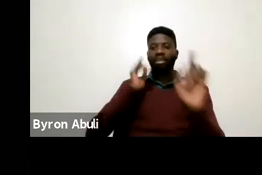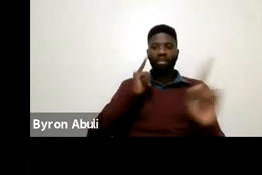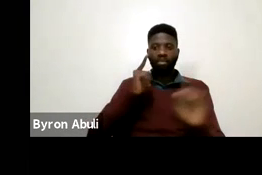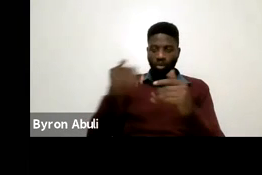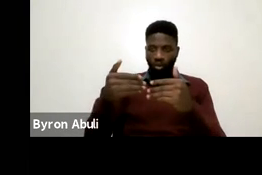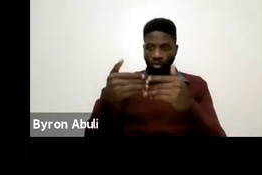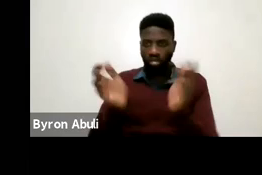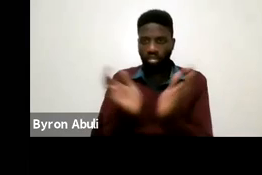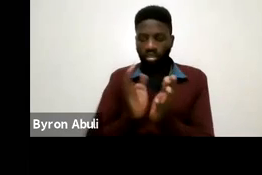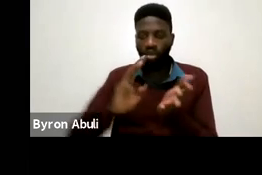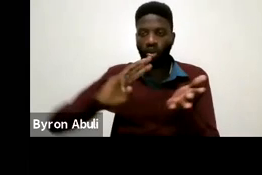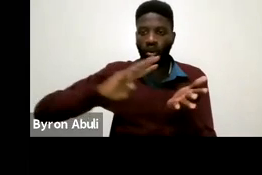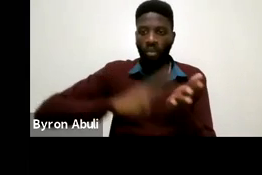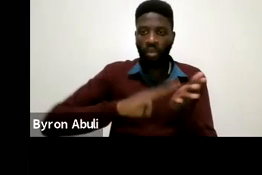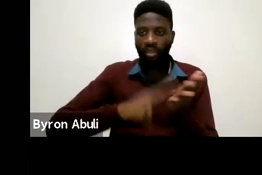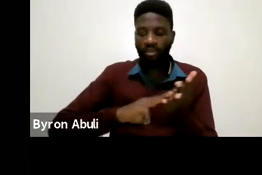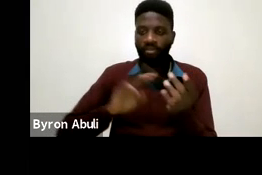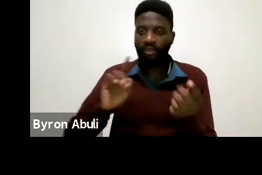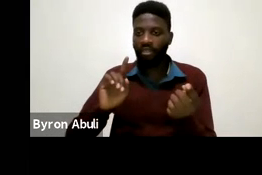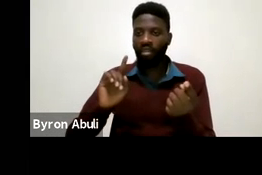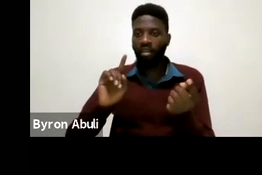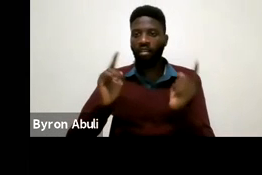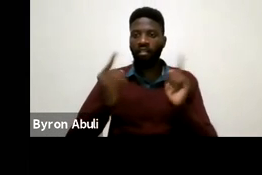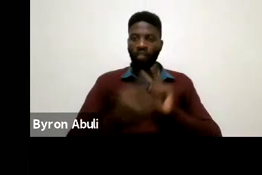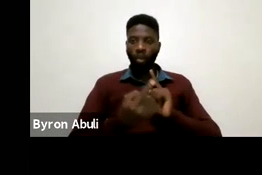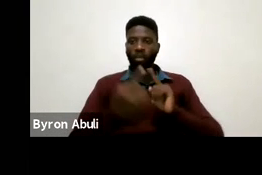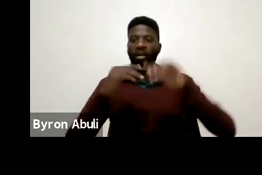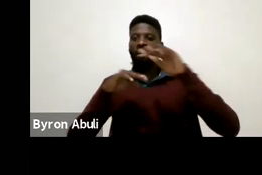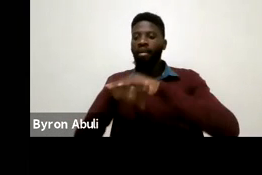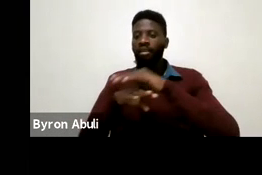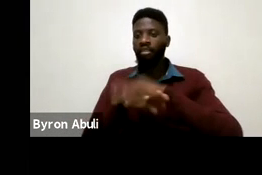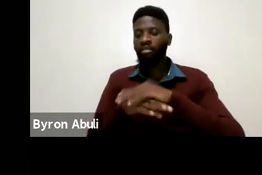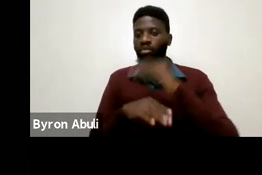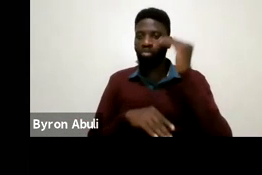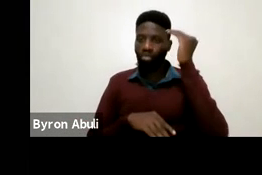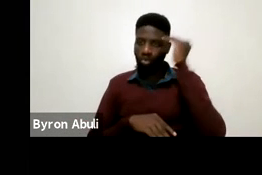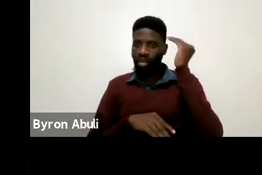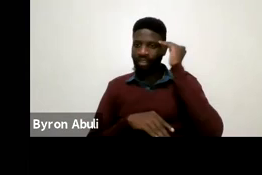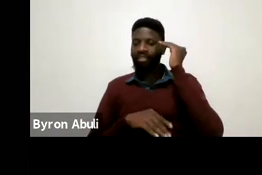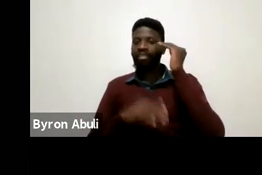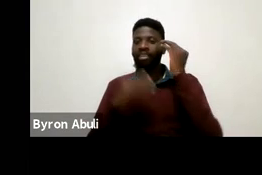Bay to have access to knowledge and information, or to have access to